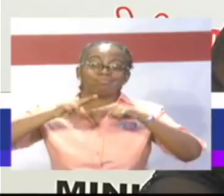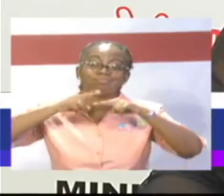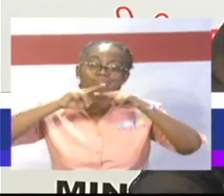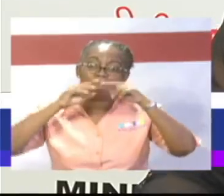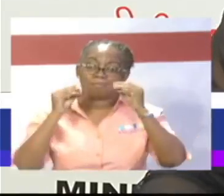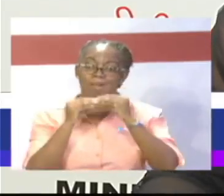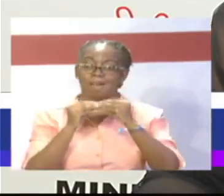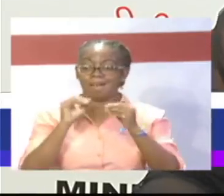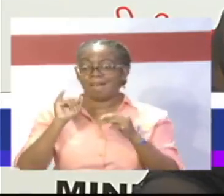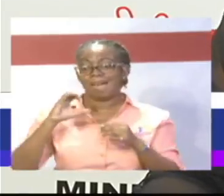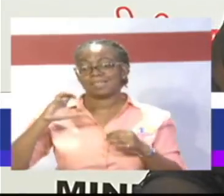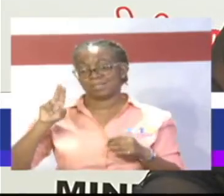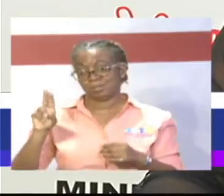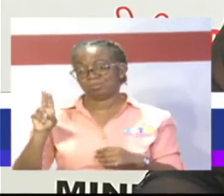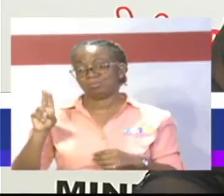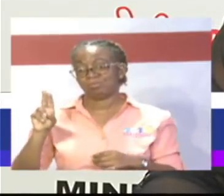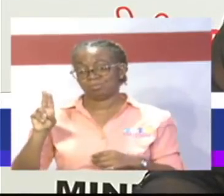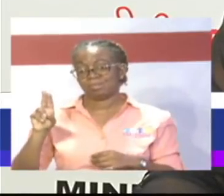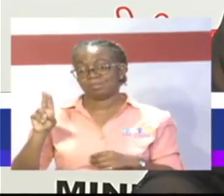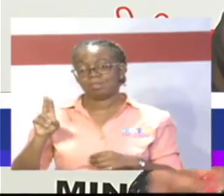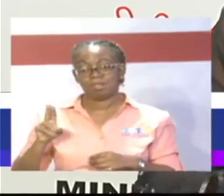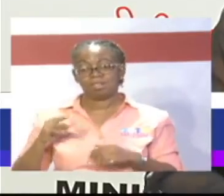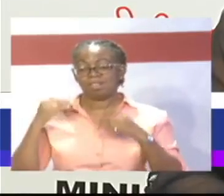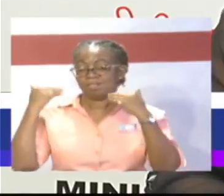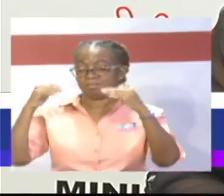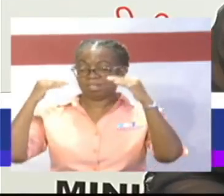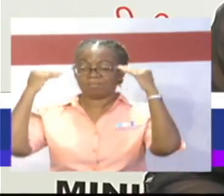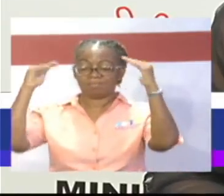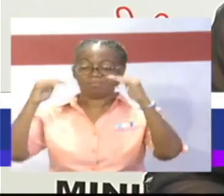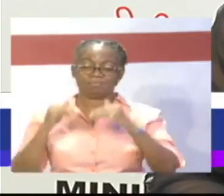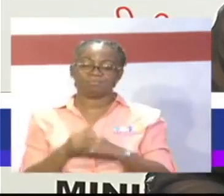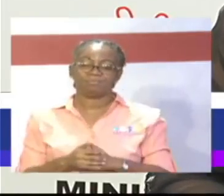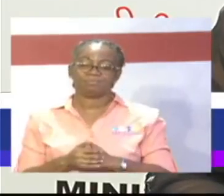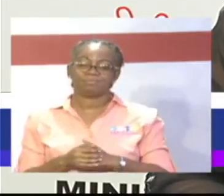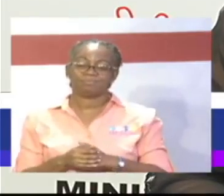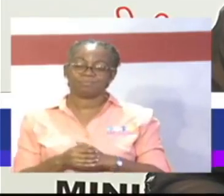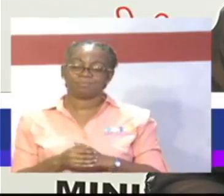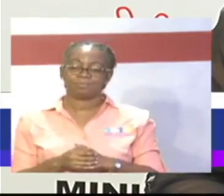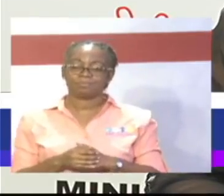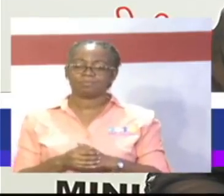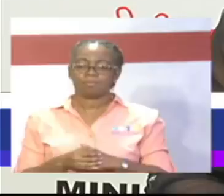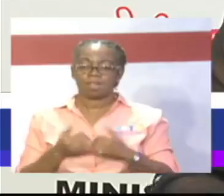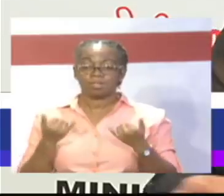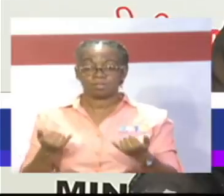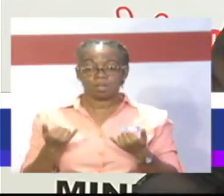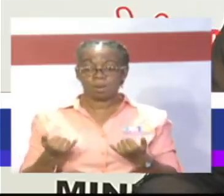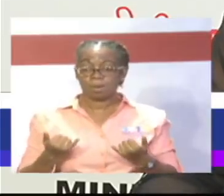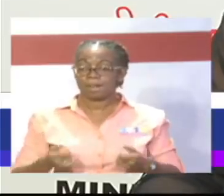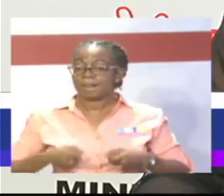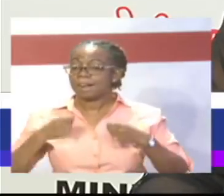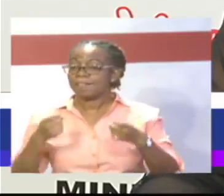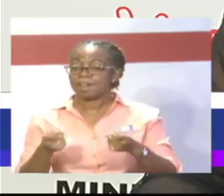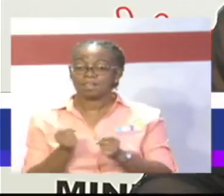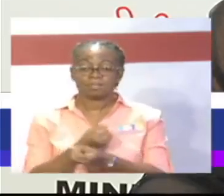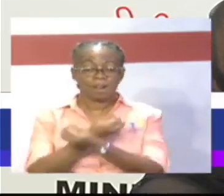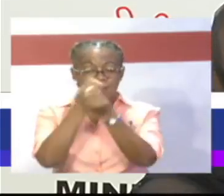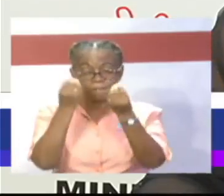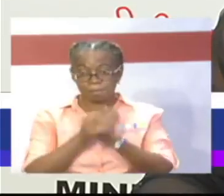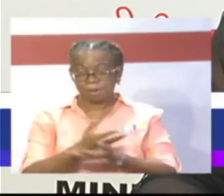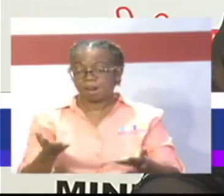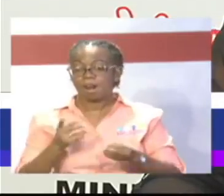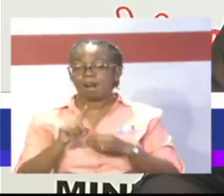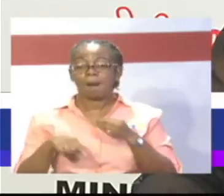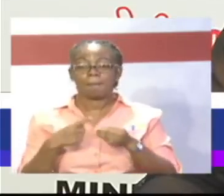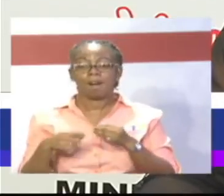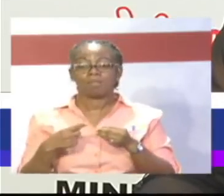of intensive care unit level patients. This morning, I'd like to provide an update on the status of the